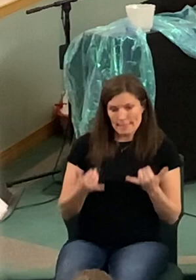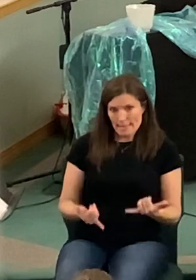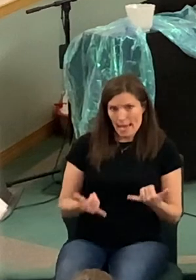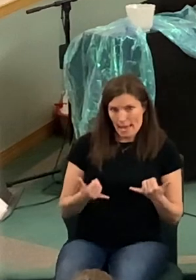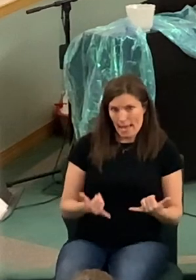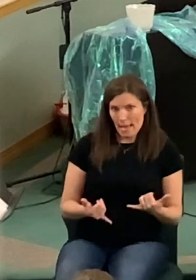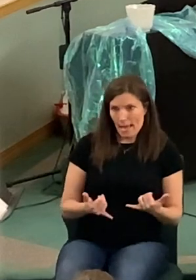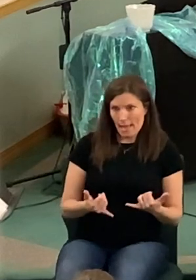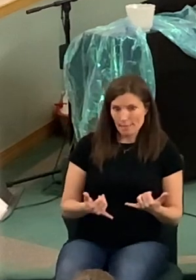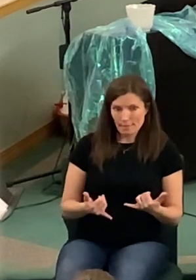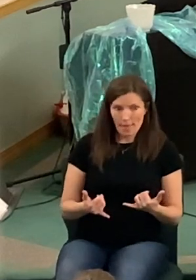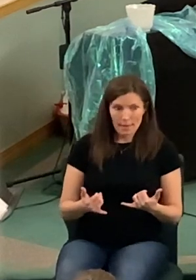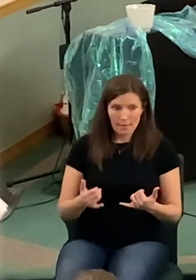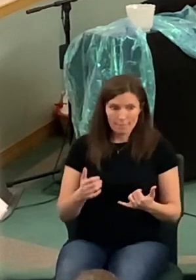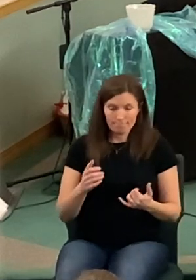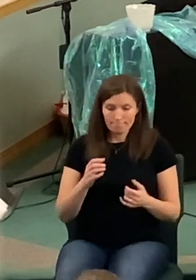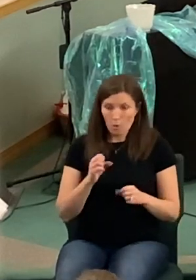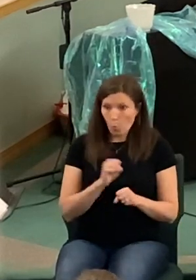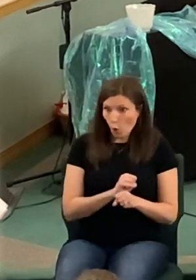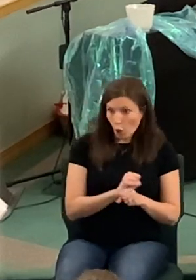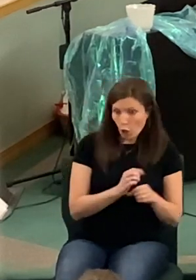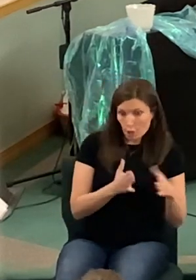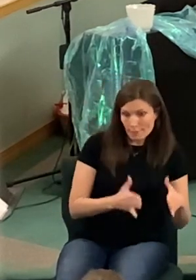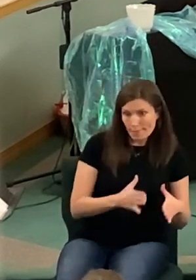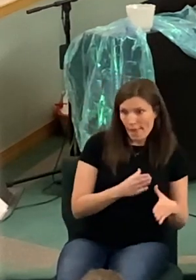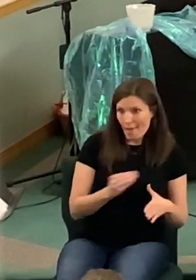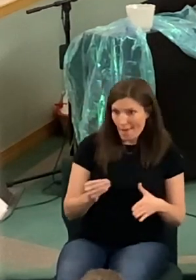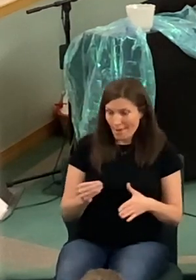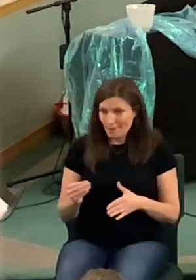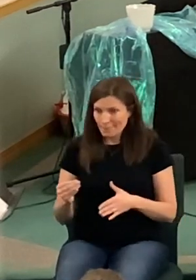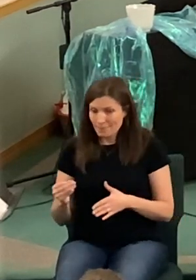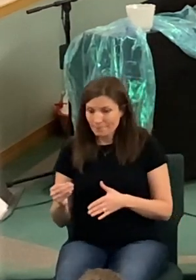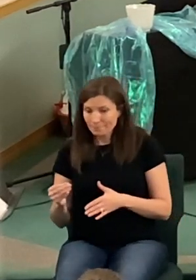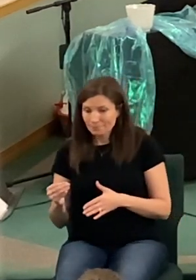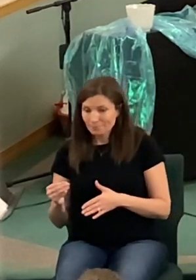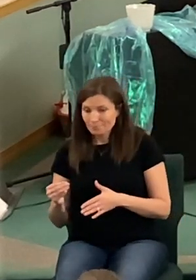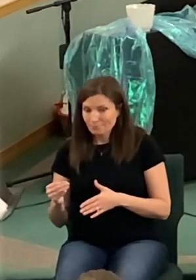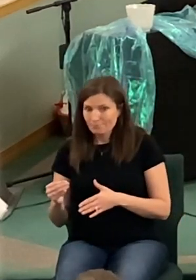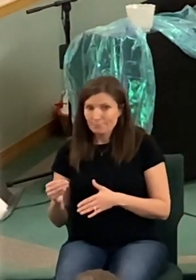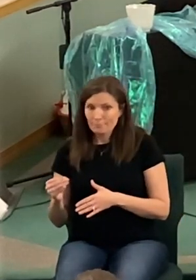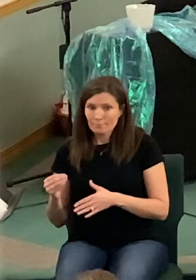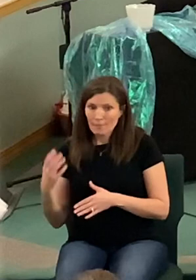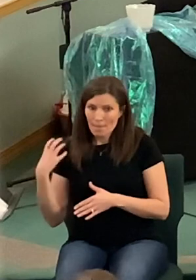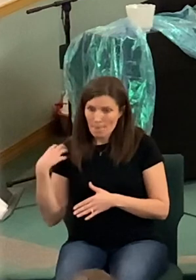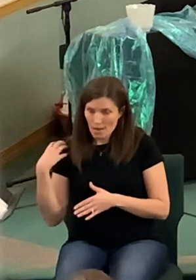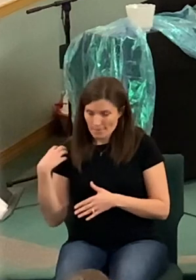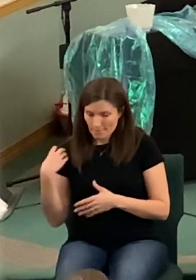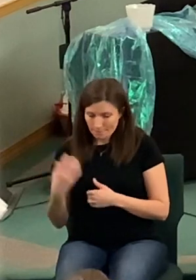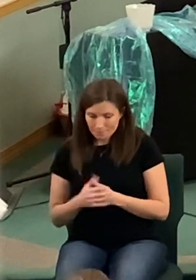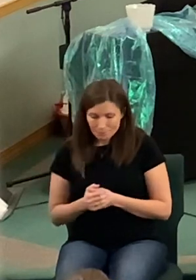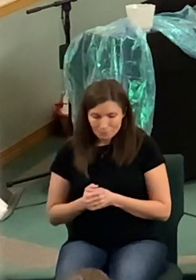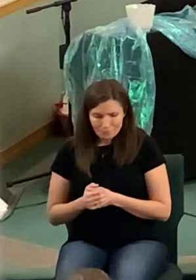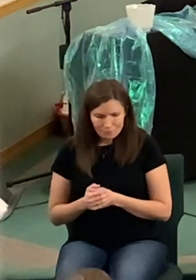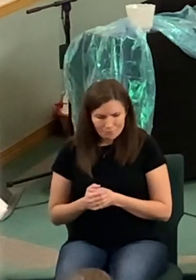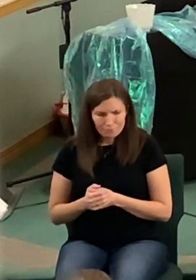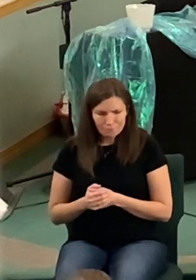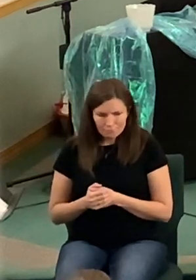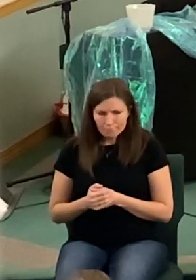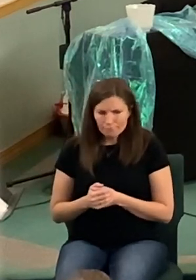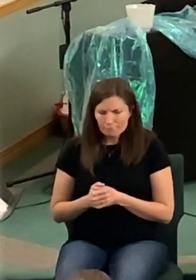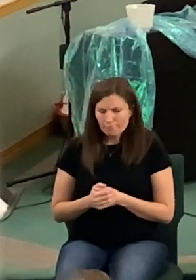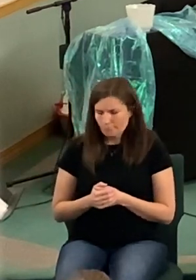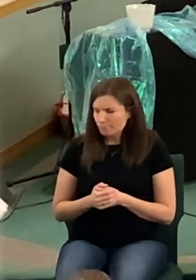and employers. And that's where I'd like to take us next. There are some differences, of course, but I think the